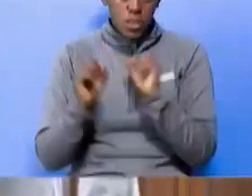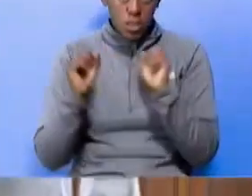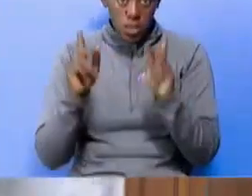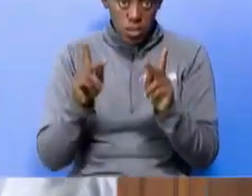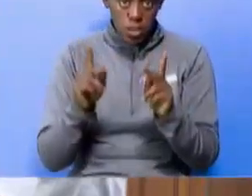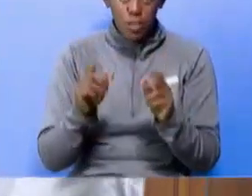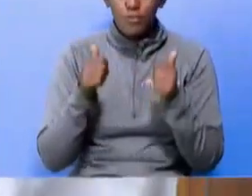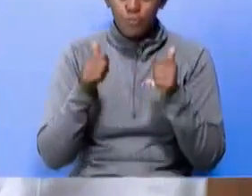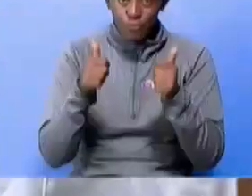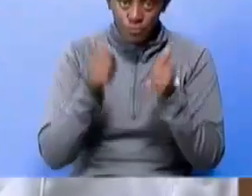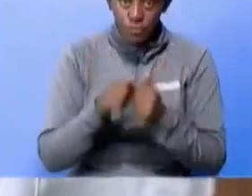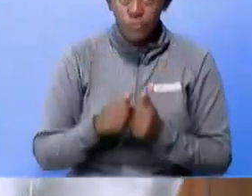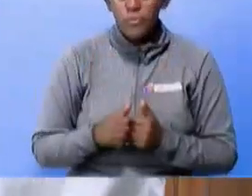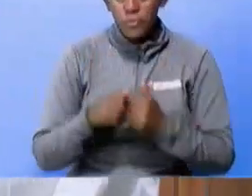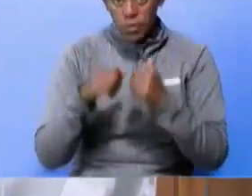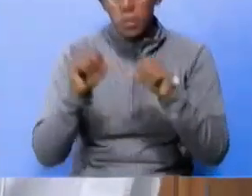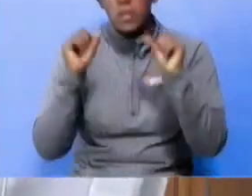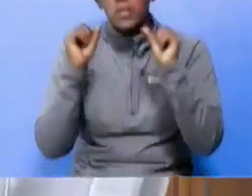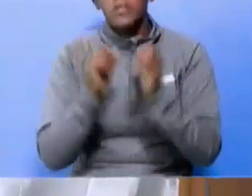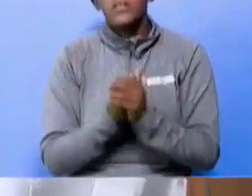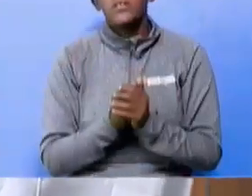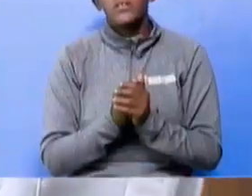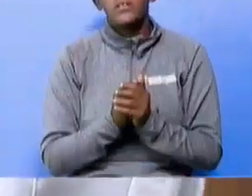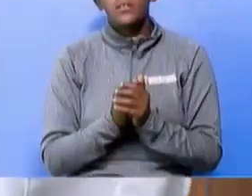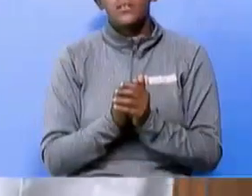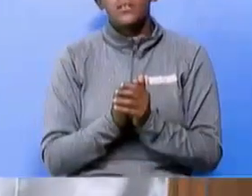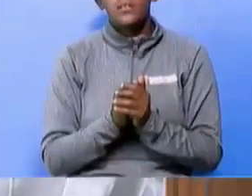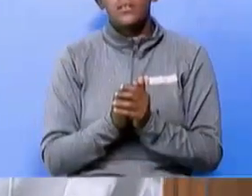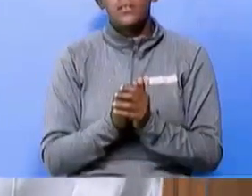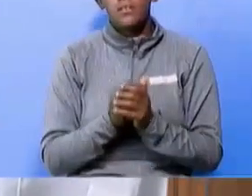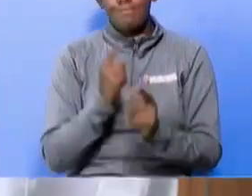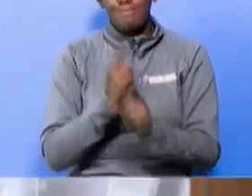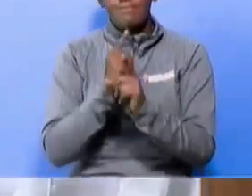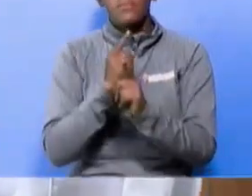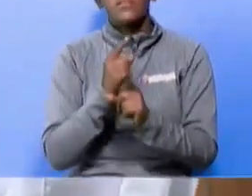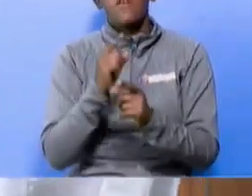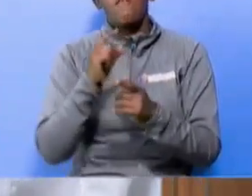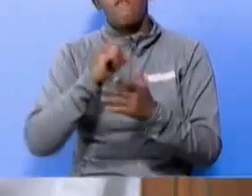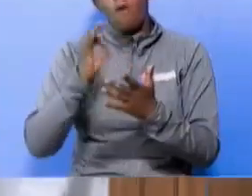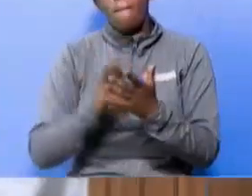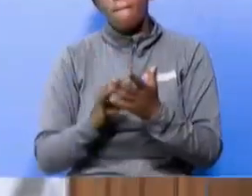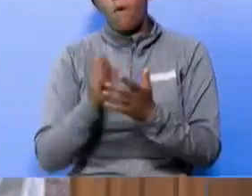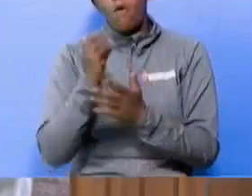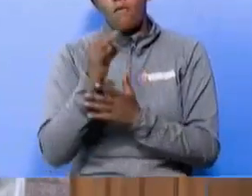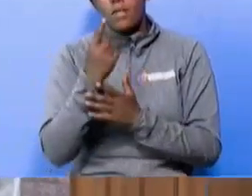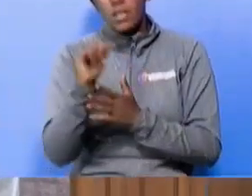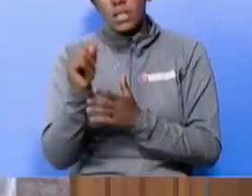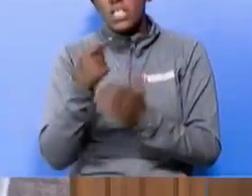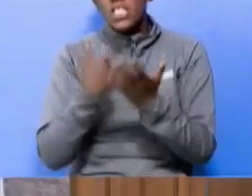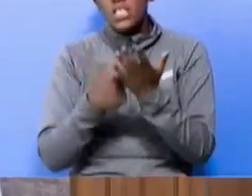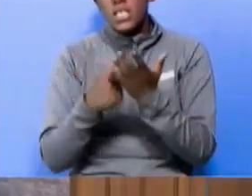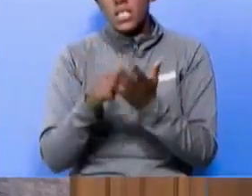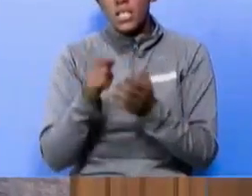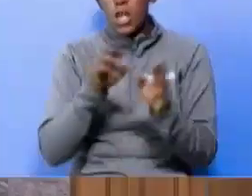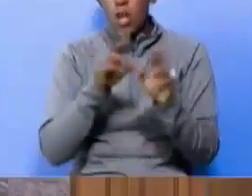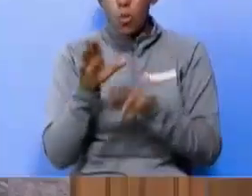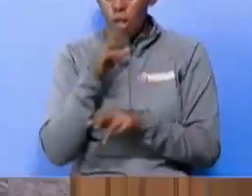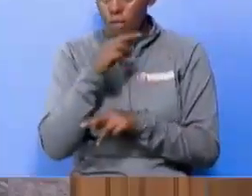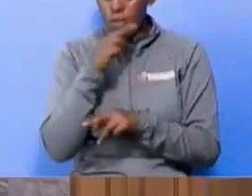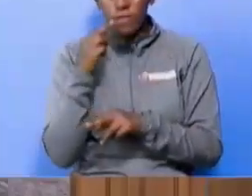Now, let's go and write the appropriate form of these irregular past